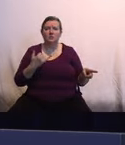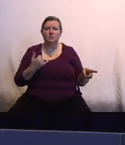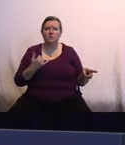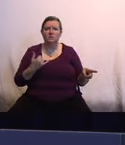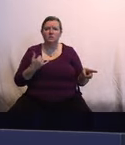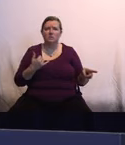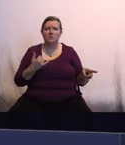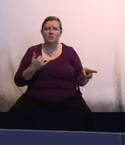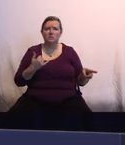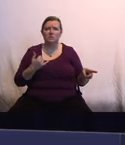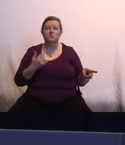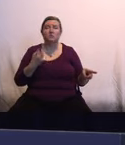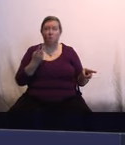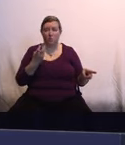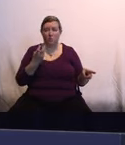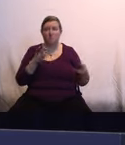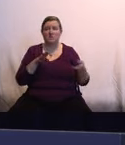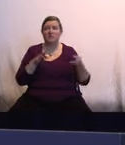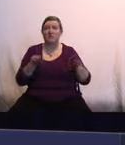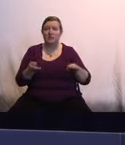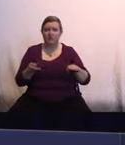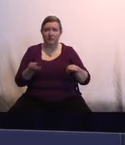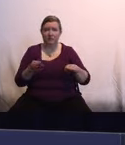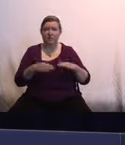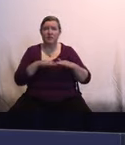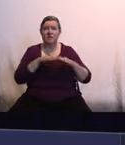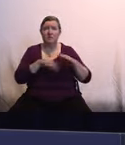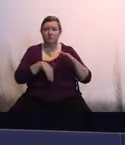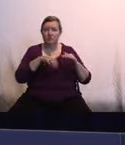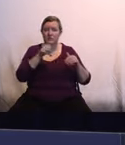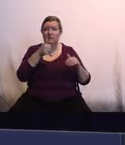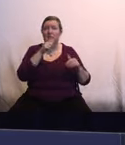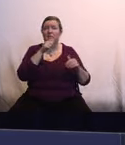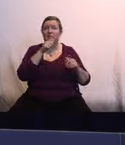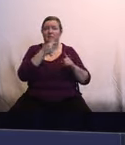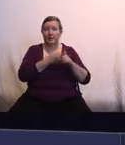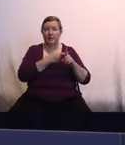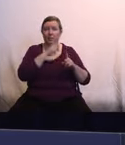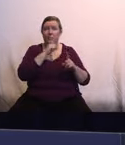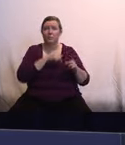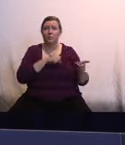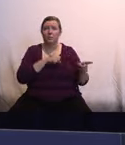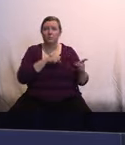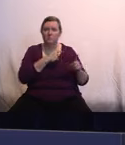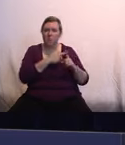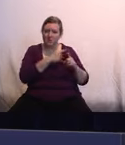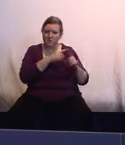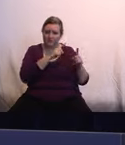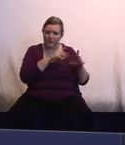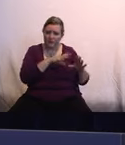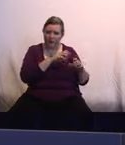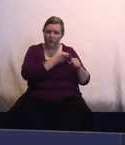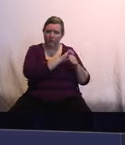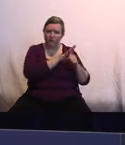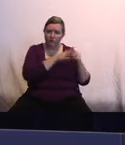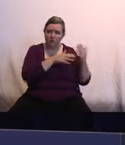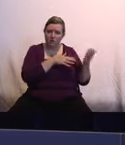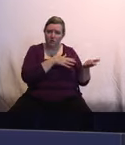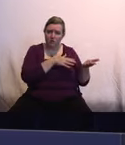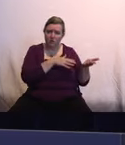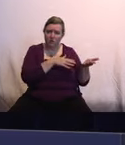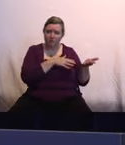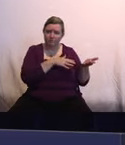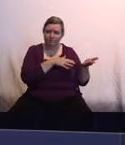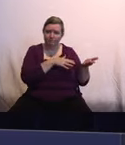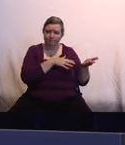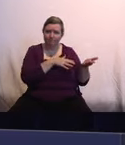deaths of infants under 10 months of age who tested positive for COVID-19. The total